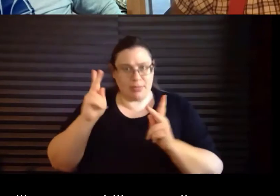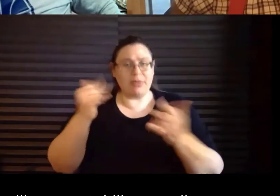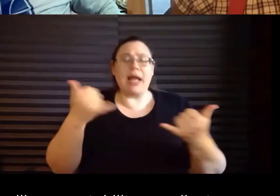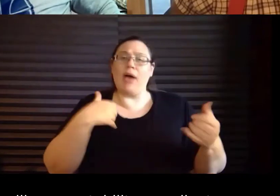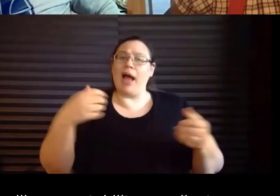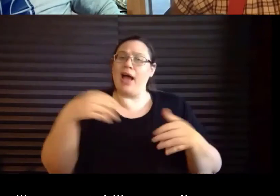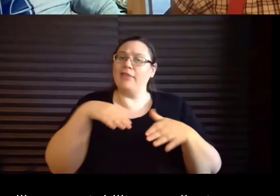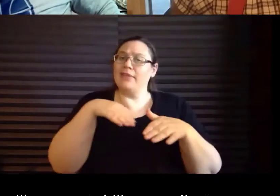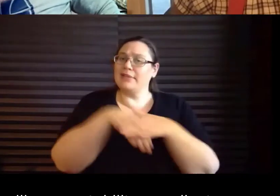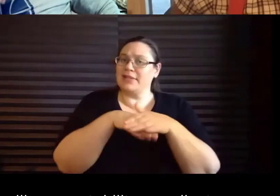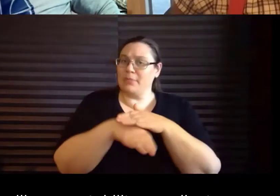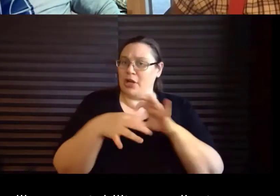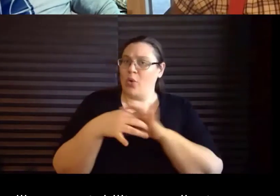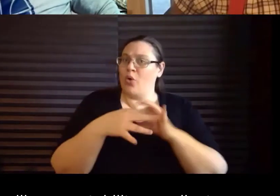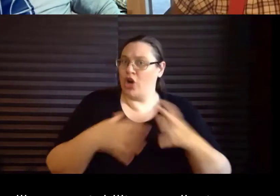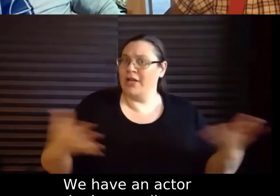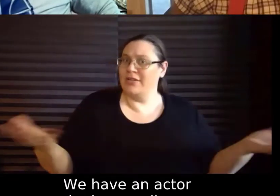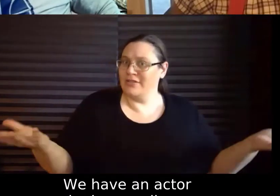coordinators,